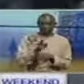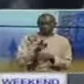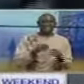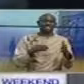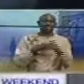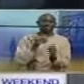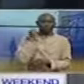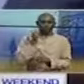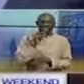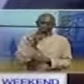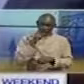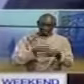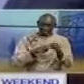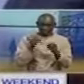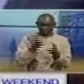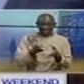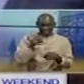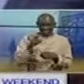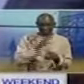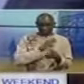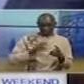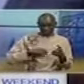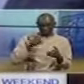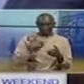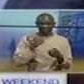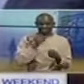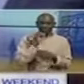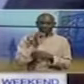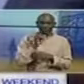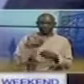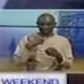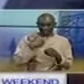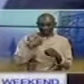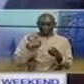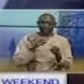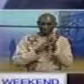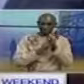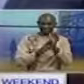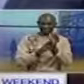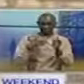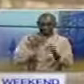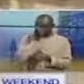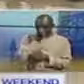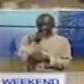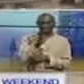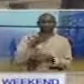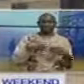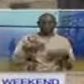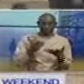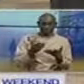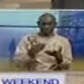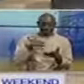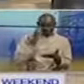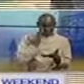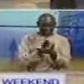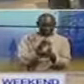once, but twice. This is a commission spitting in the face of the representatives of the people. Not willing to